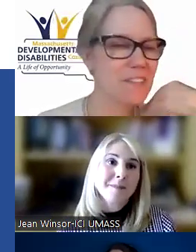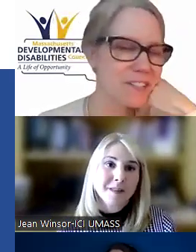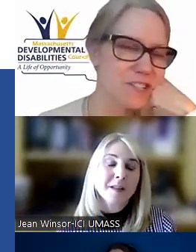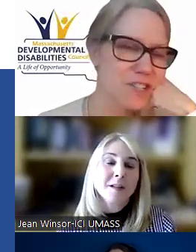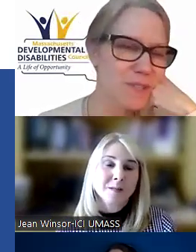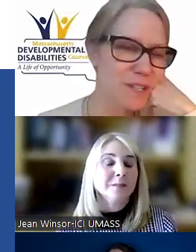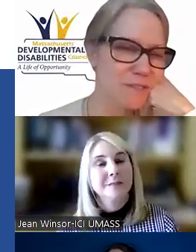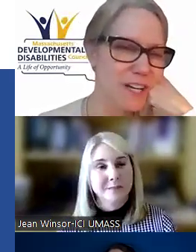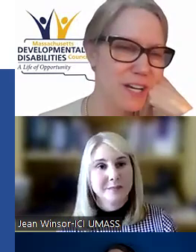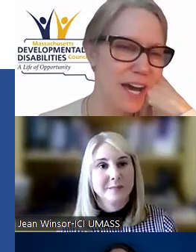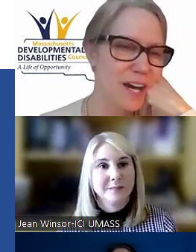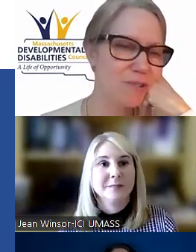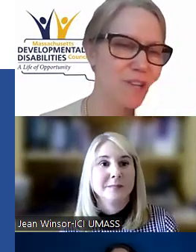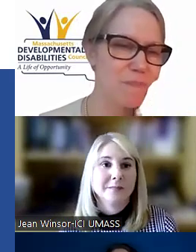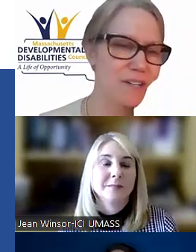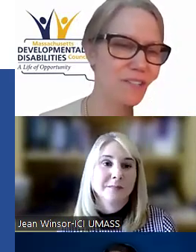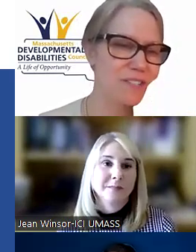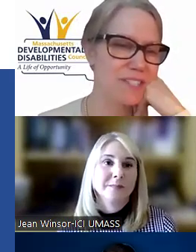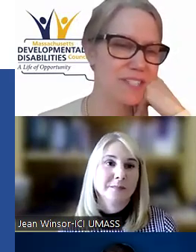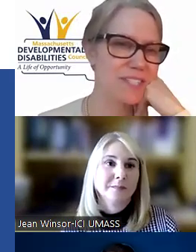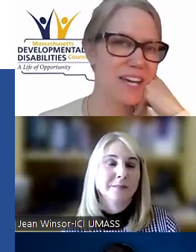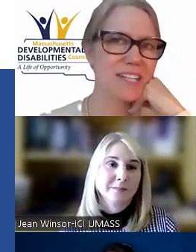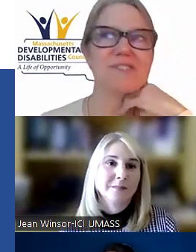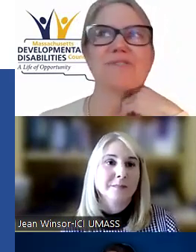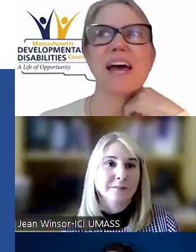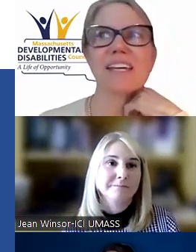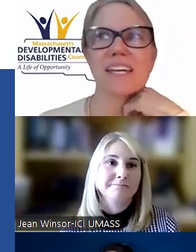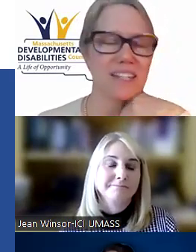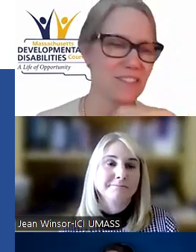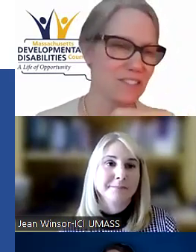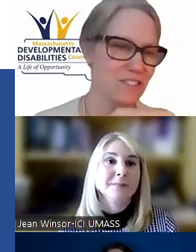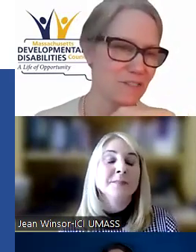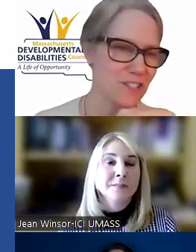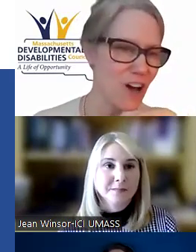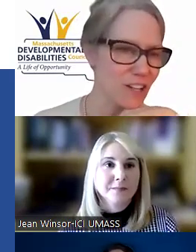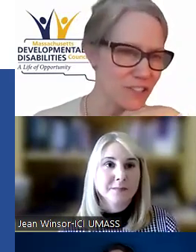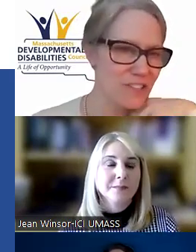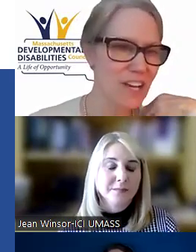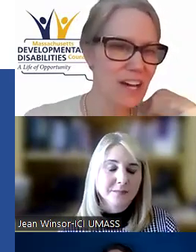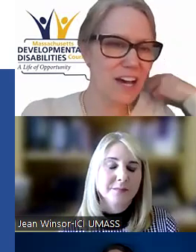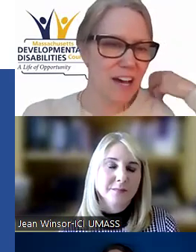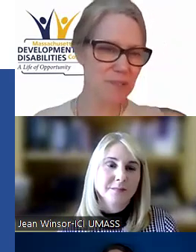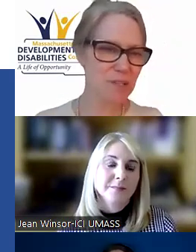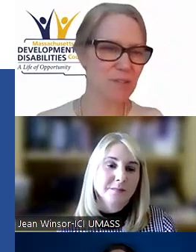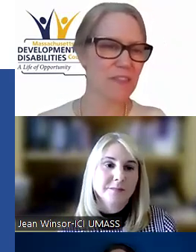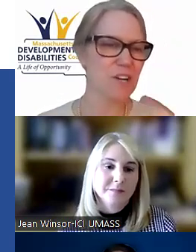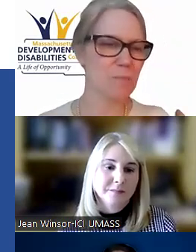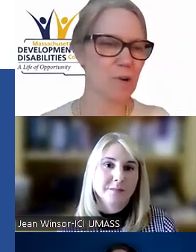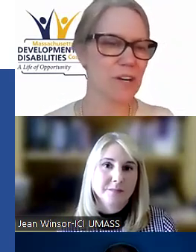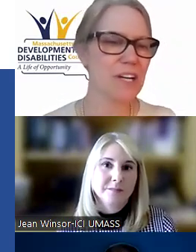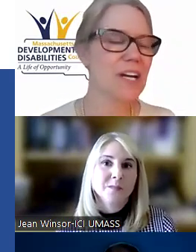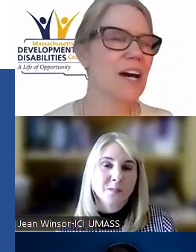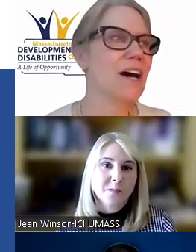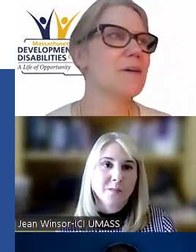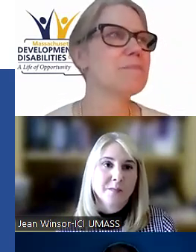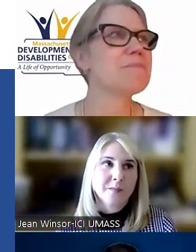playing field in terms of how lawmakers decide to allocate service dollars so that there are